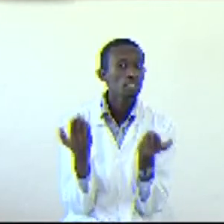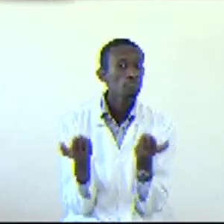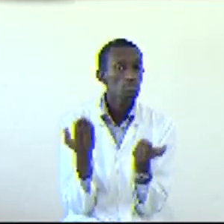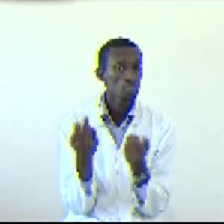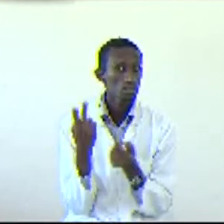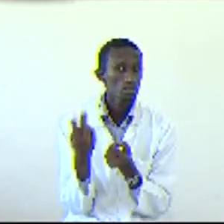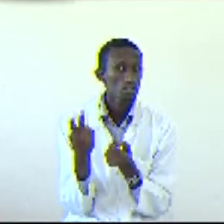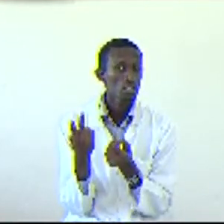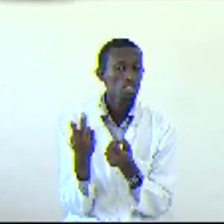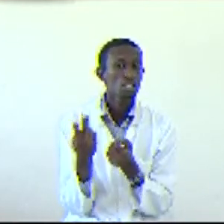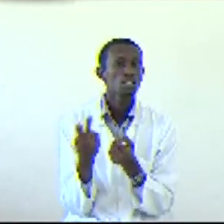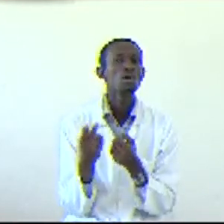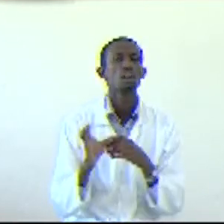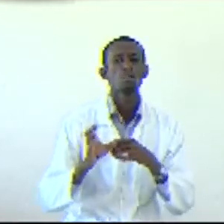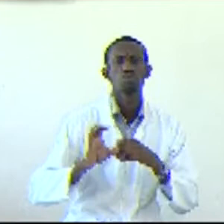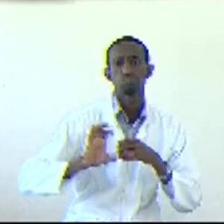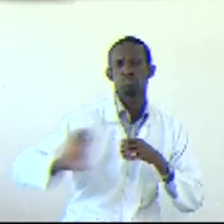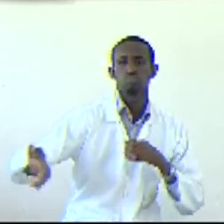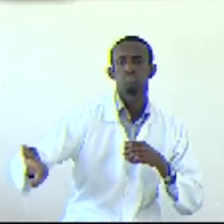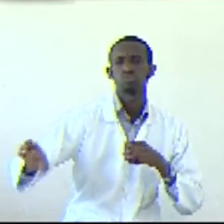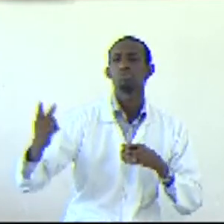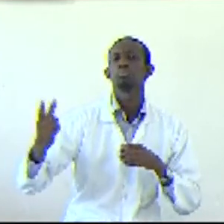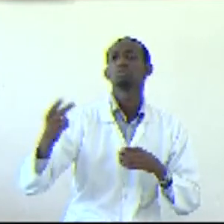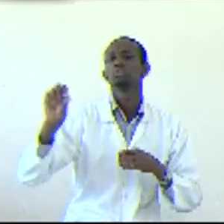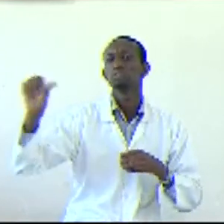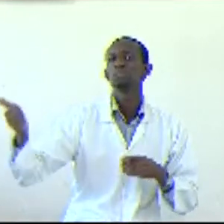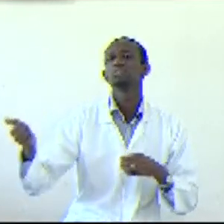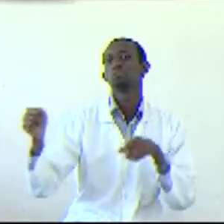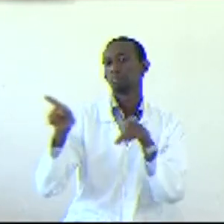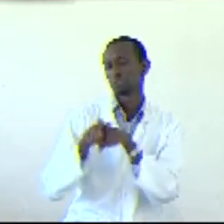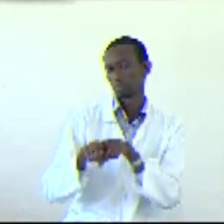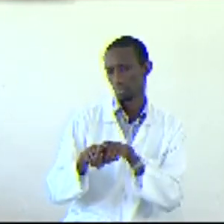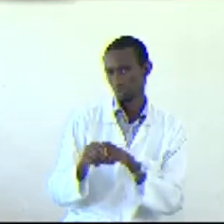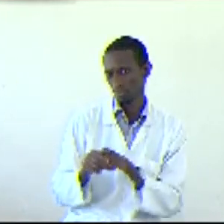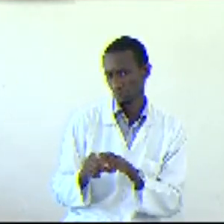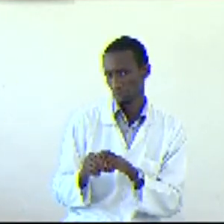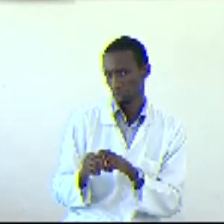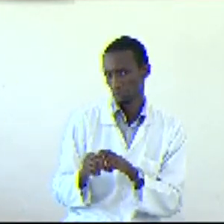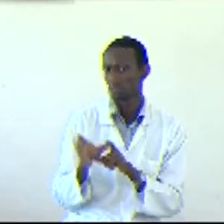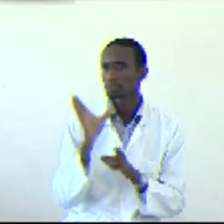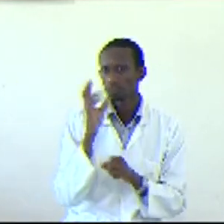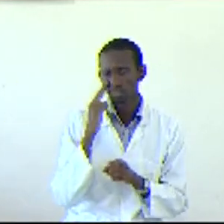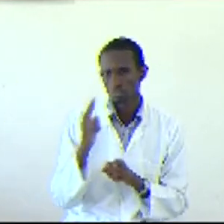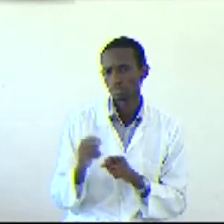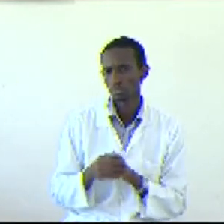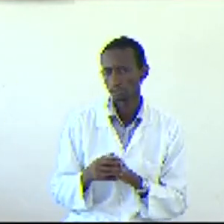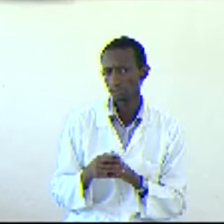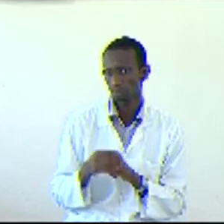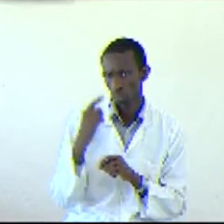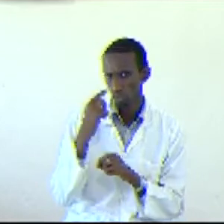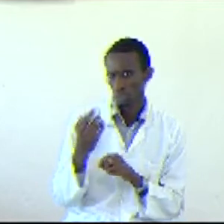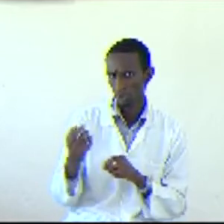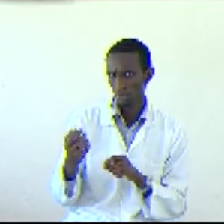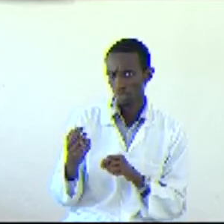same velocity as the one that was colliding with this one. Okay, let's now observe